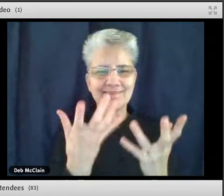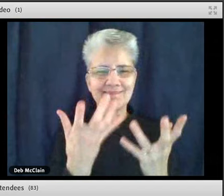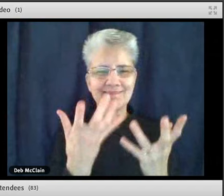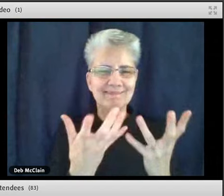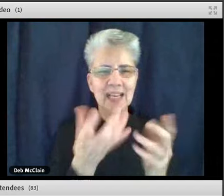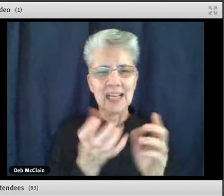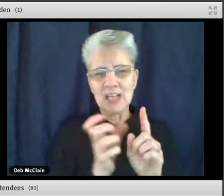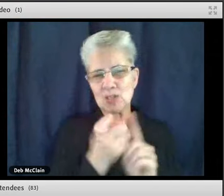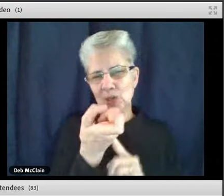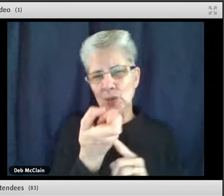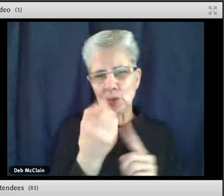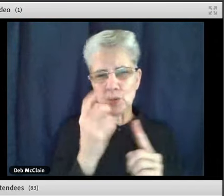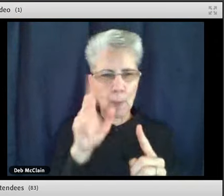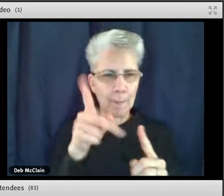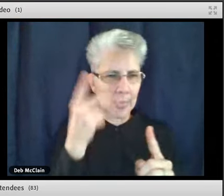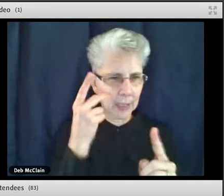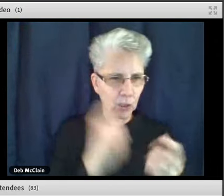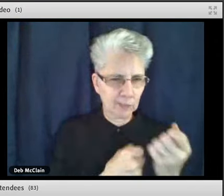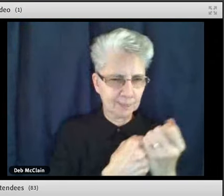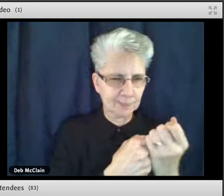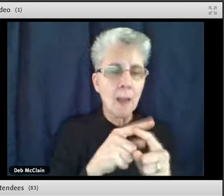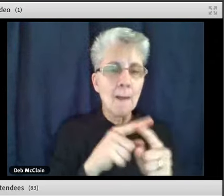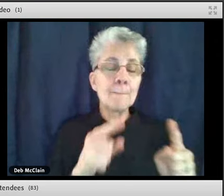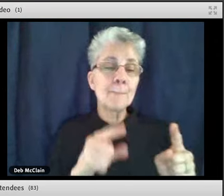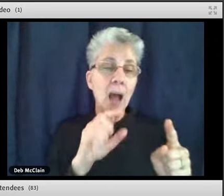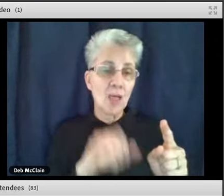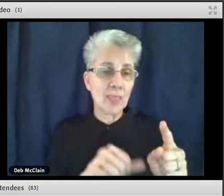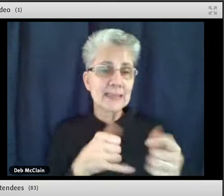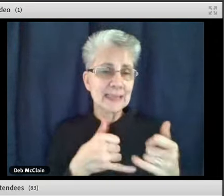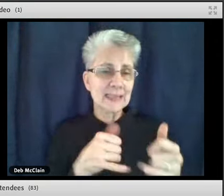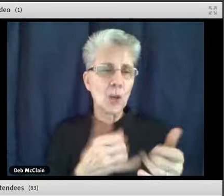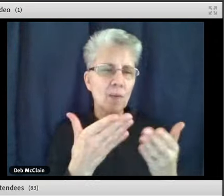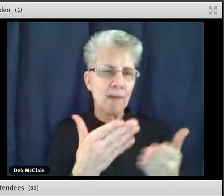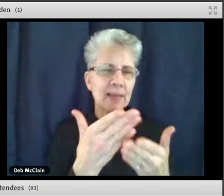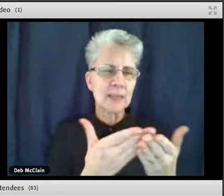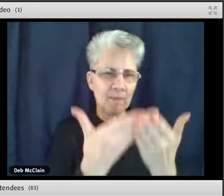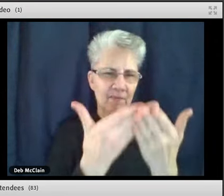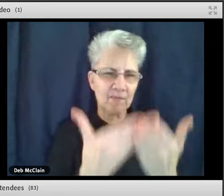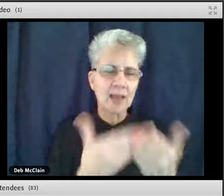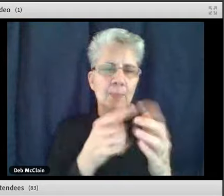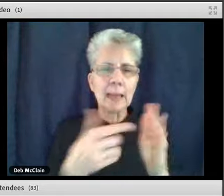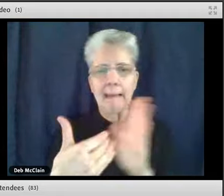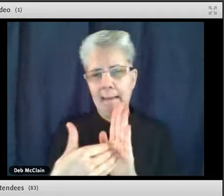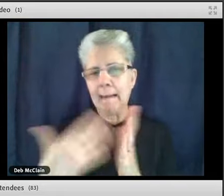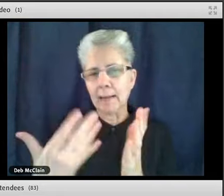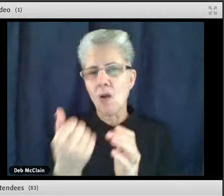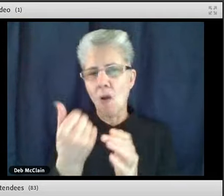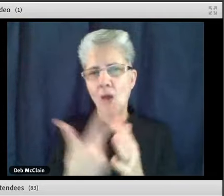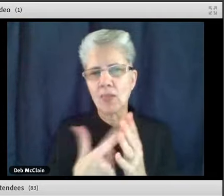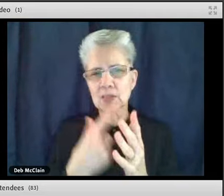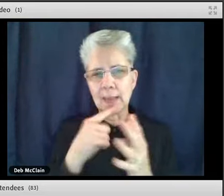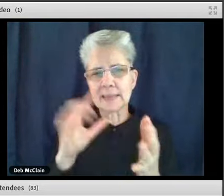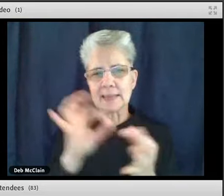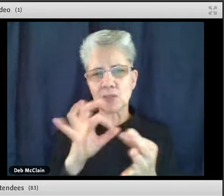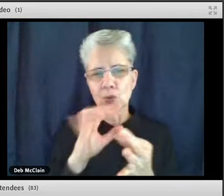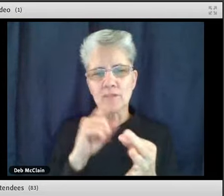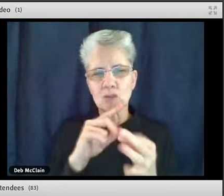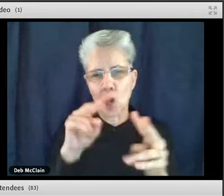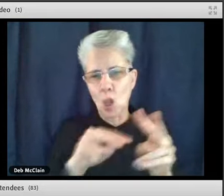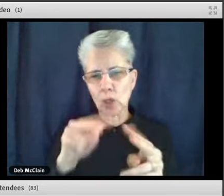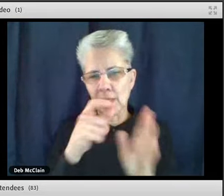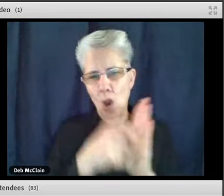you can put the URL in, and it'll tell you who owns it. And if you've got like 50 different name servers, you can tell